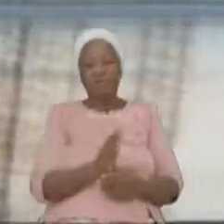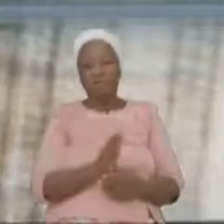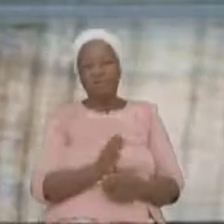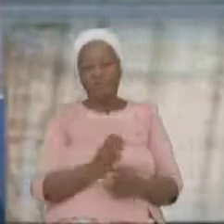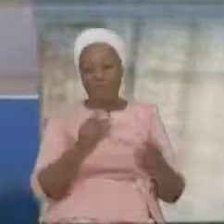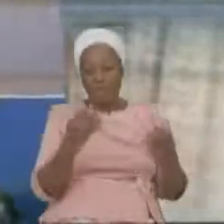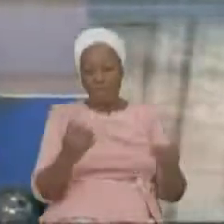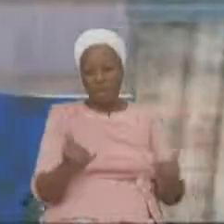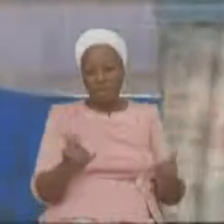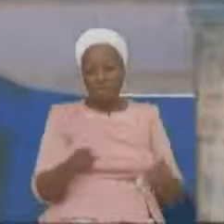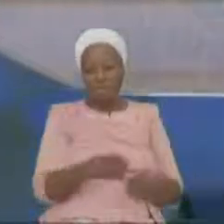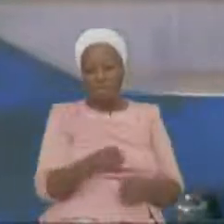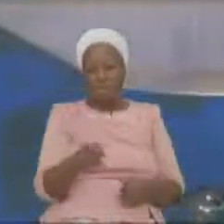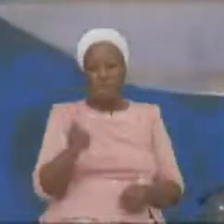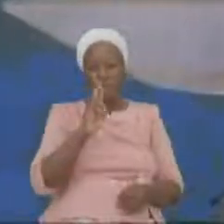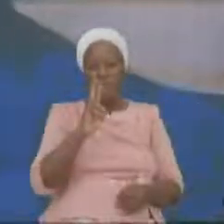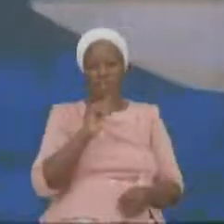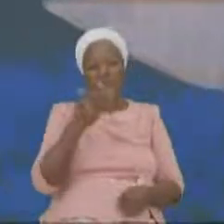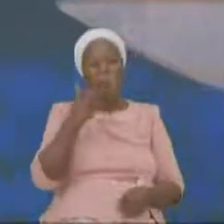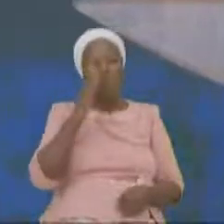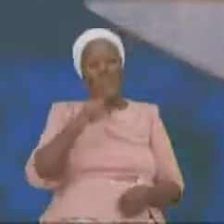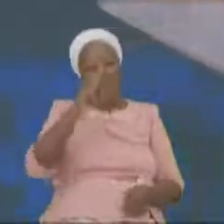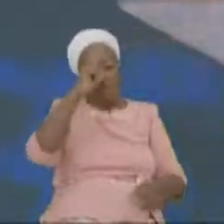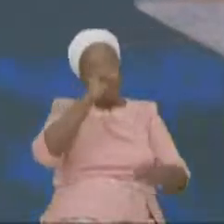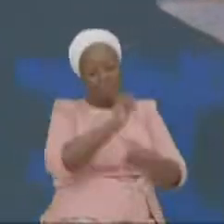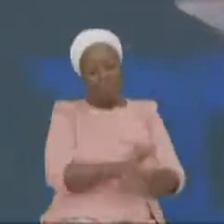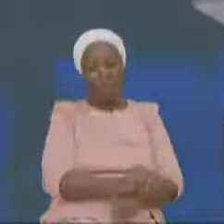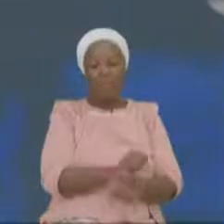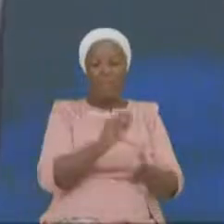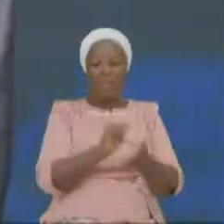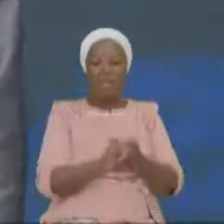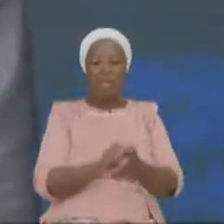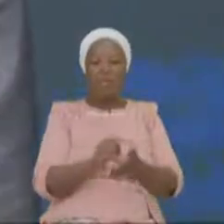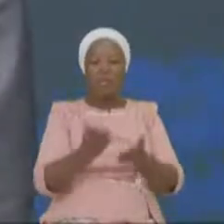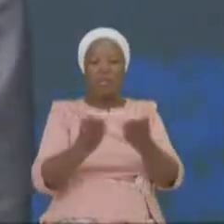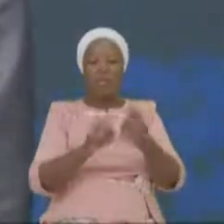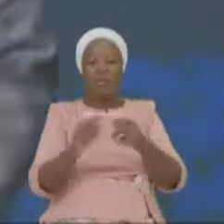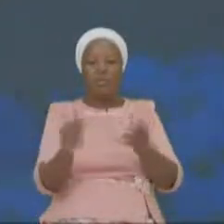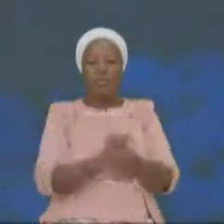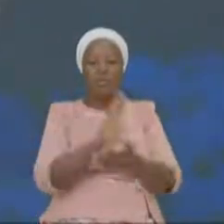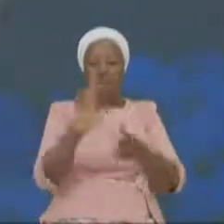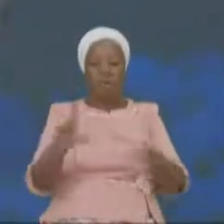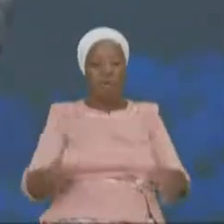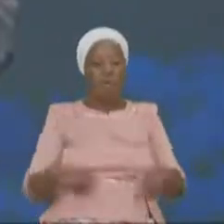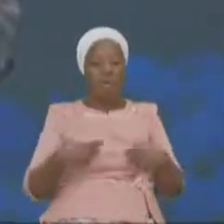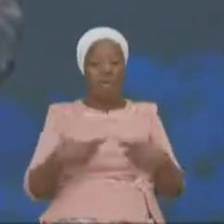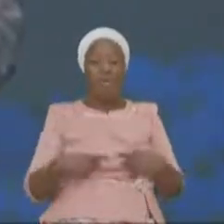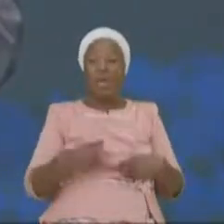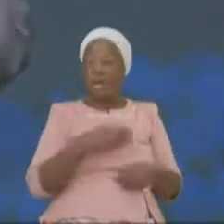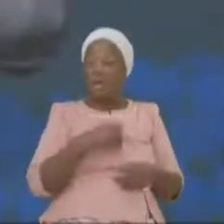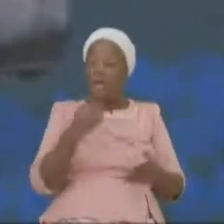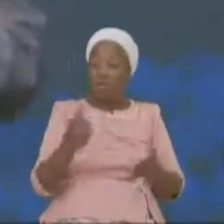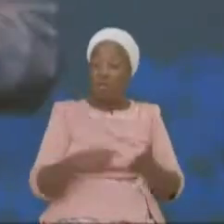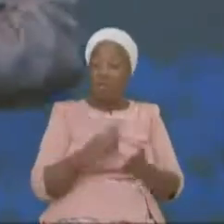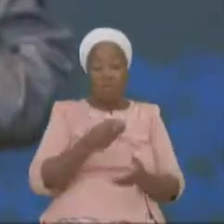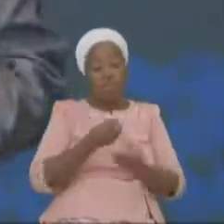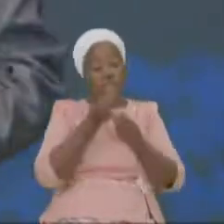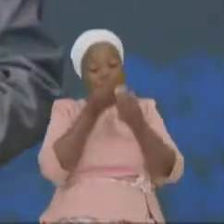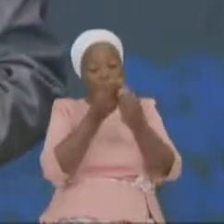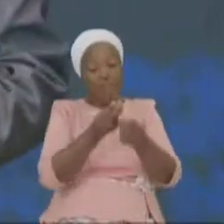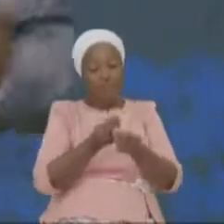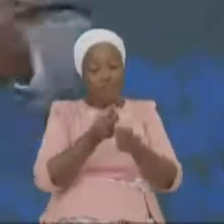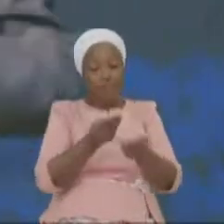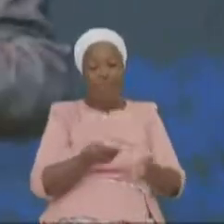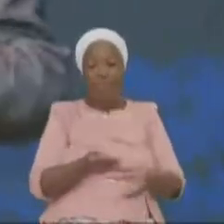are the monsters, those are the things that want to pull you down. And once you feed them, they'll be